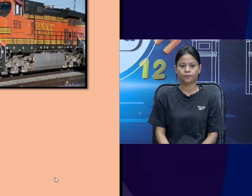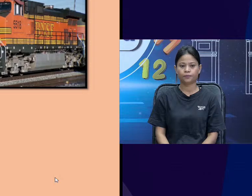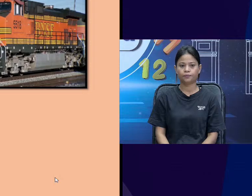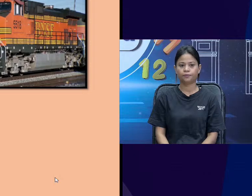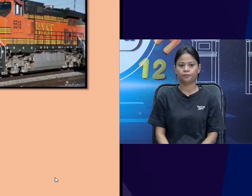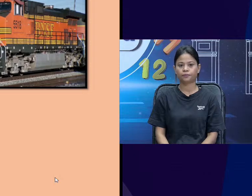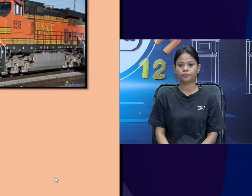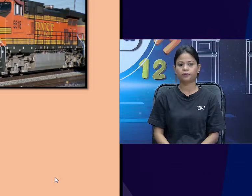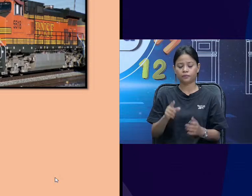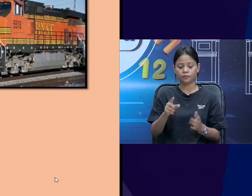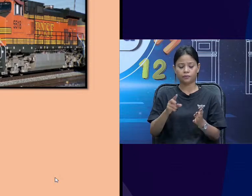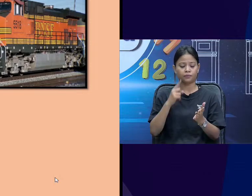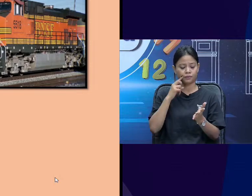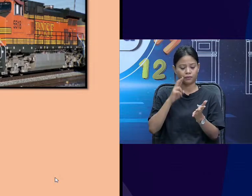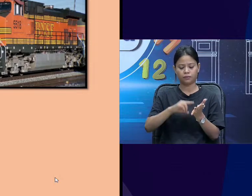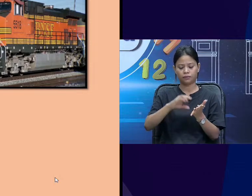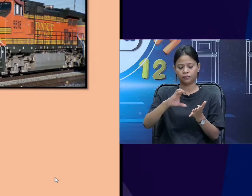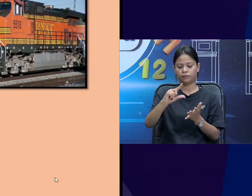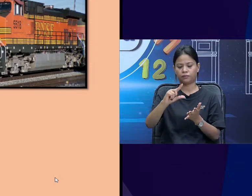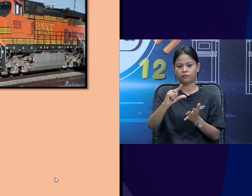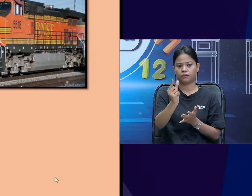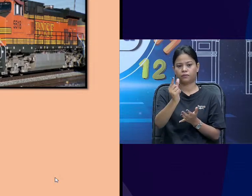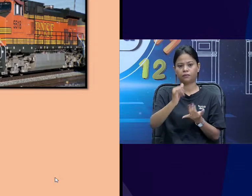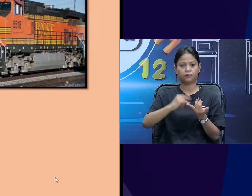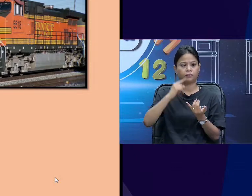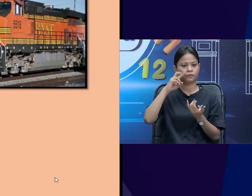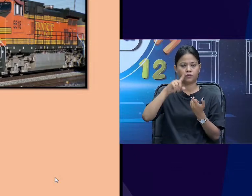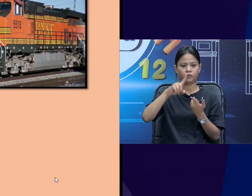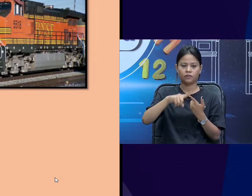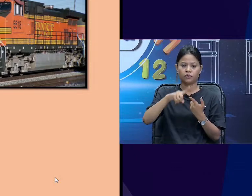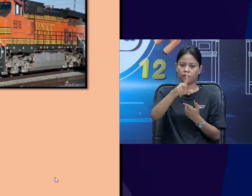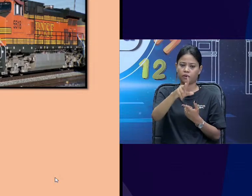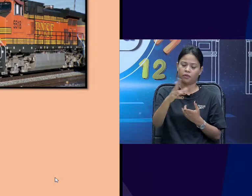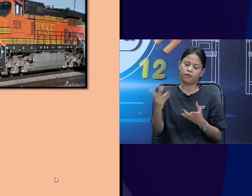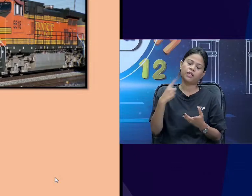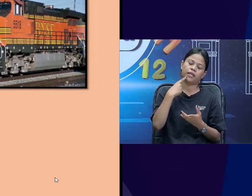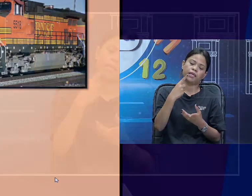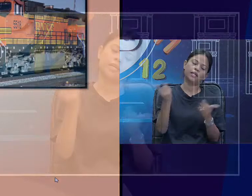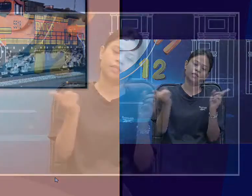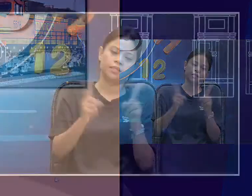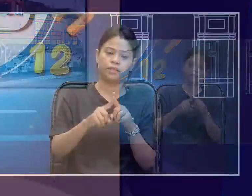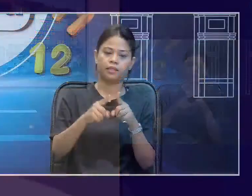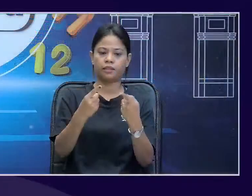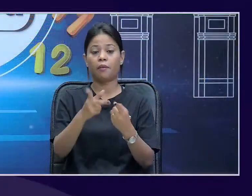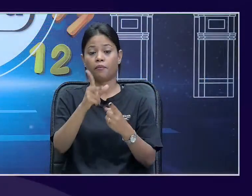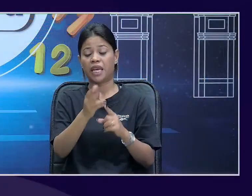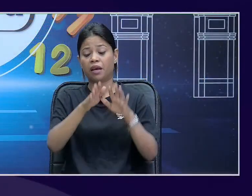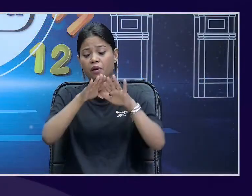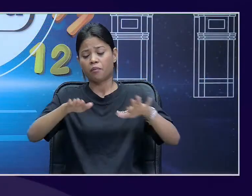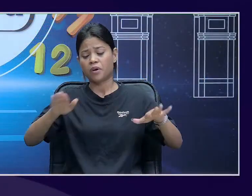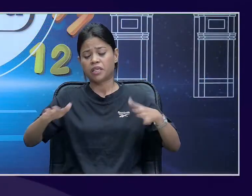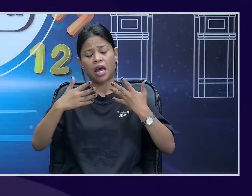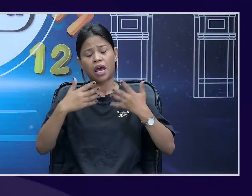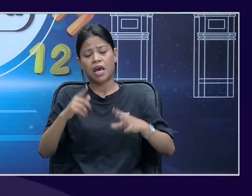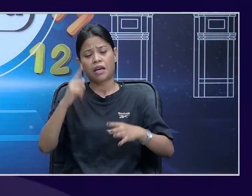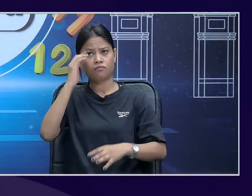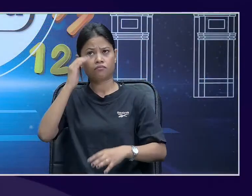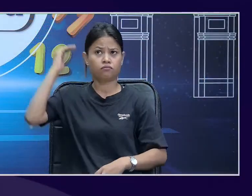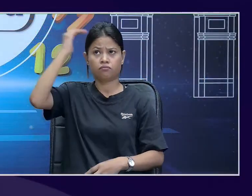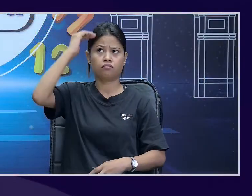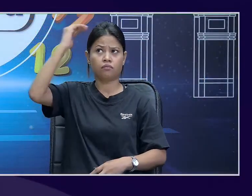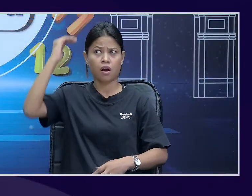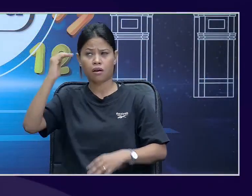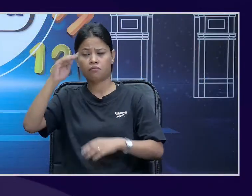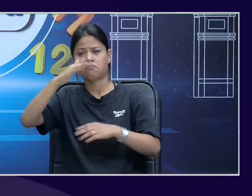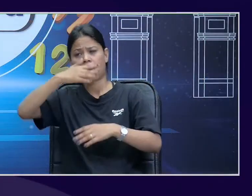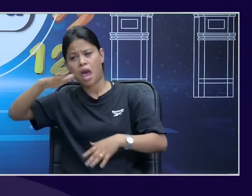an inclusive classroom means. So the diverse needs of each of these children will differ. The needs of children with